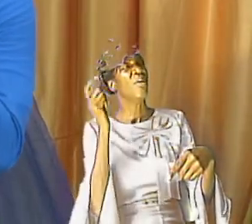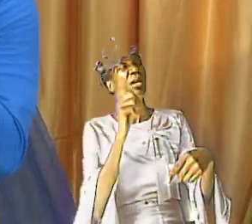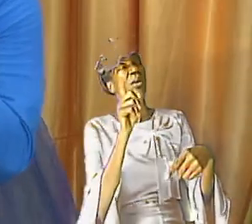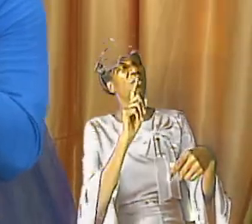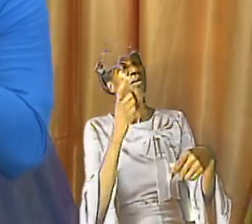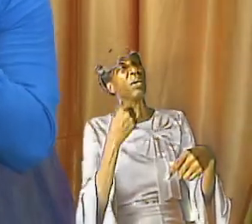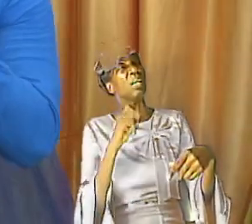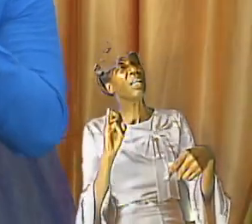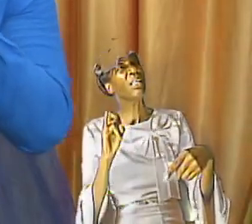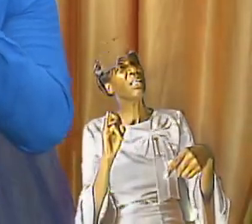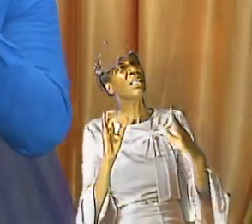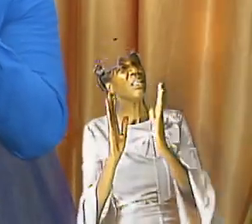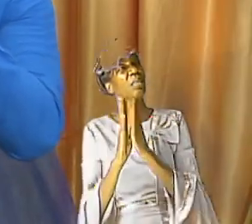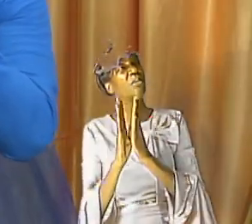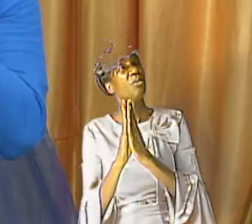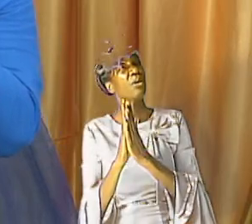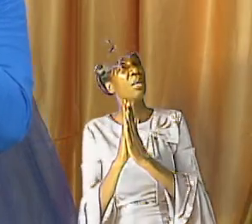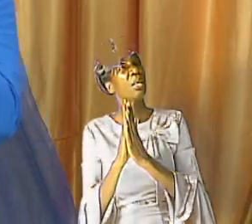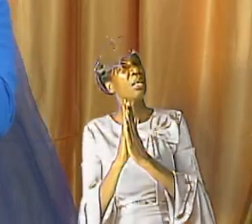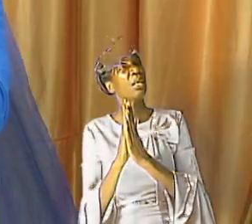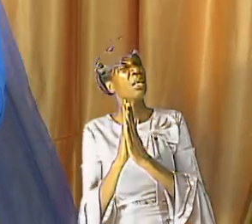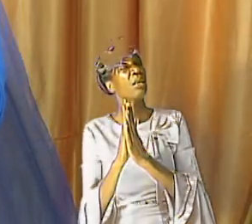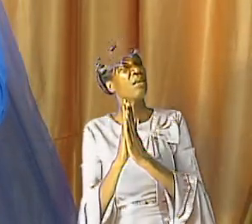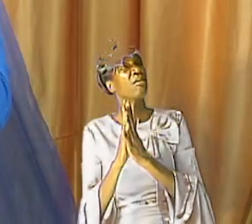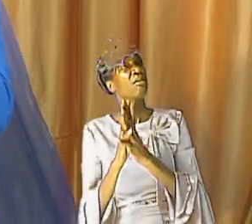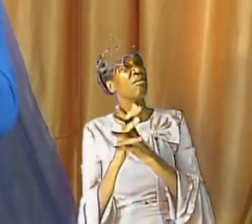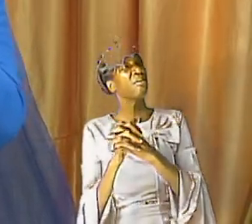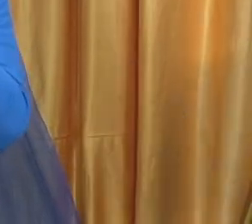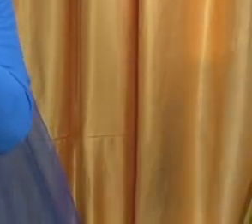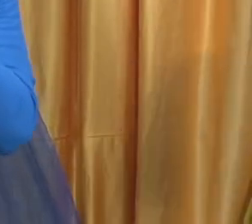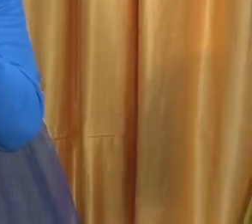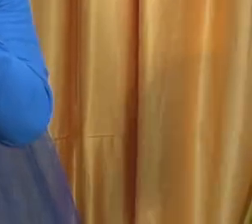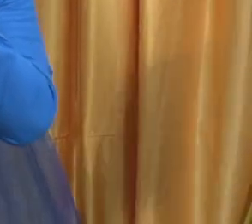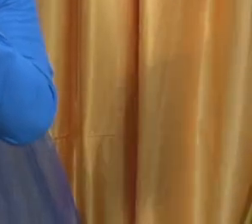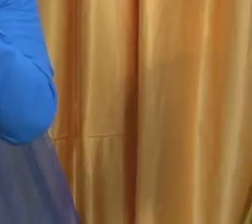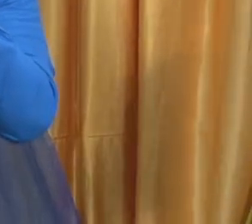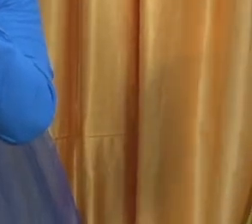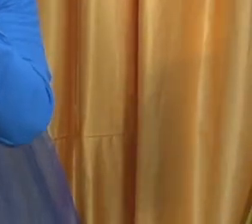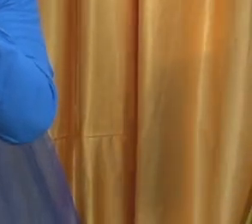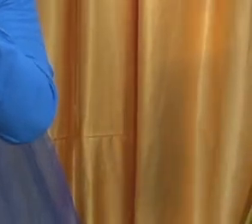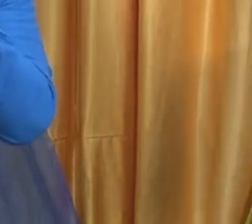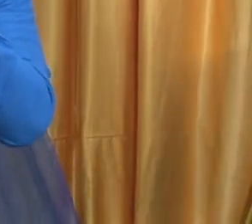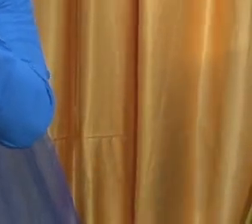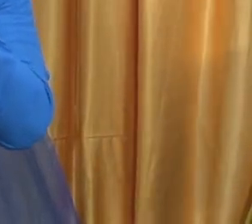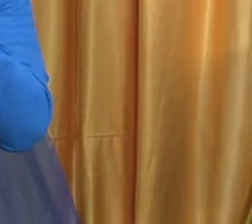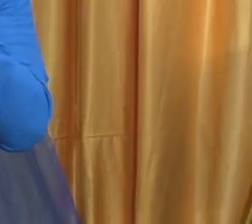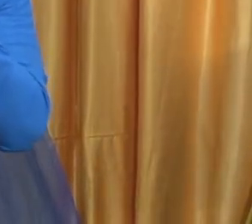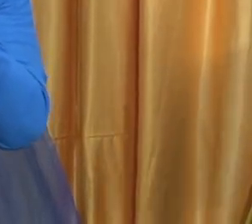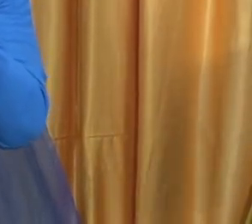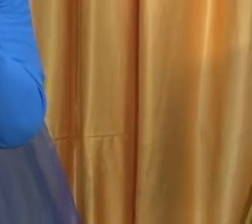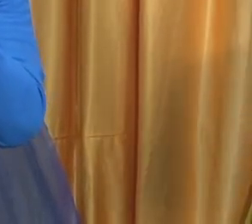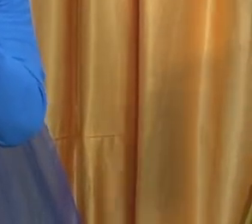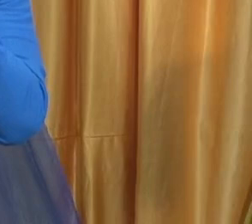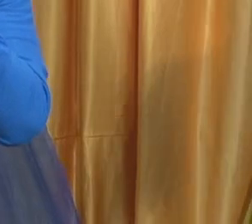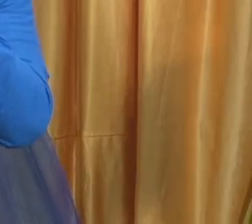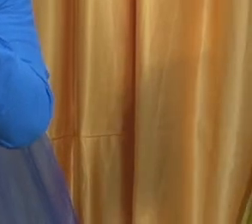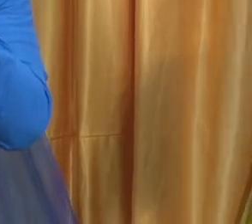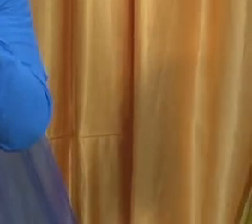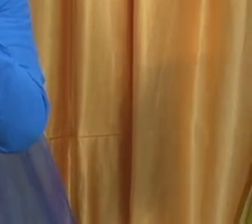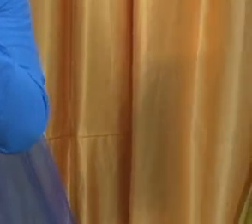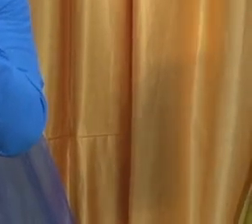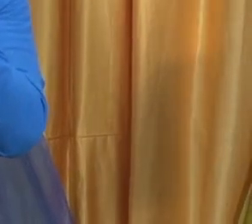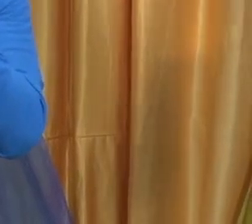pray. Most righteous, heavenly, and gracious Father, the omnipotent one, he who sits on his throne in heaven